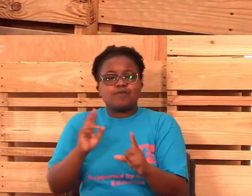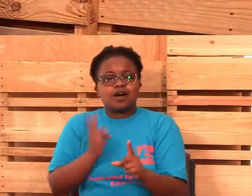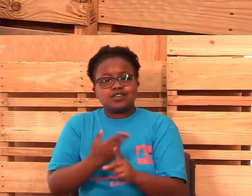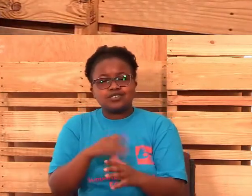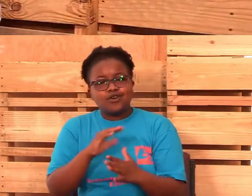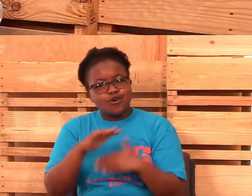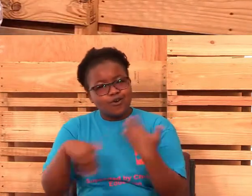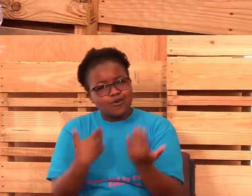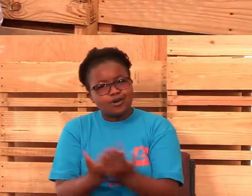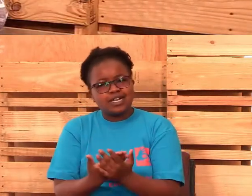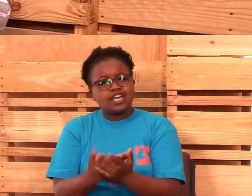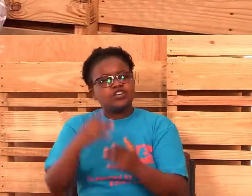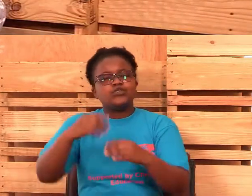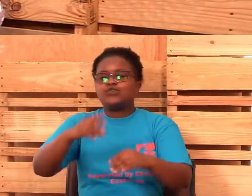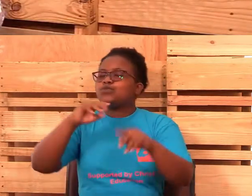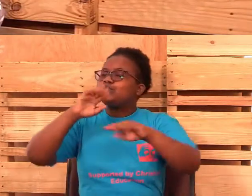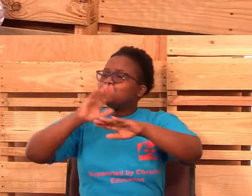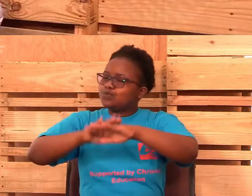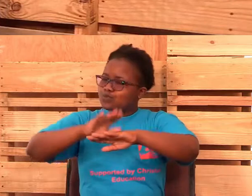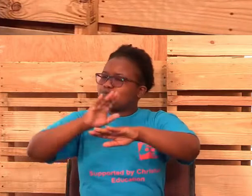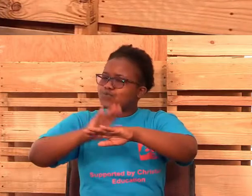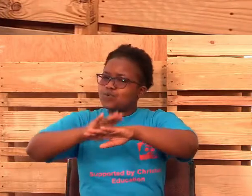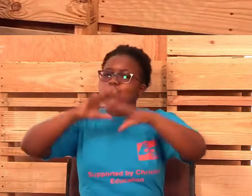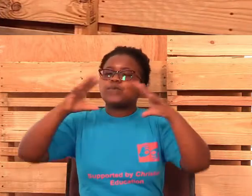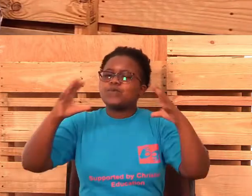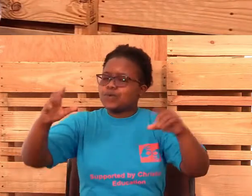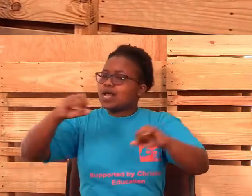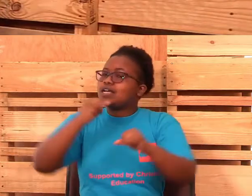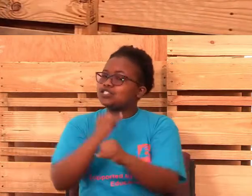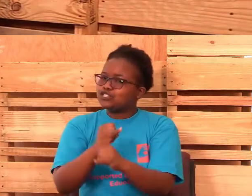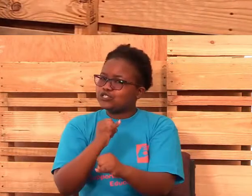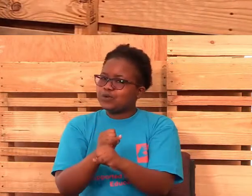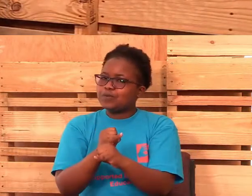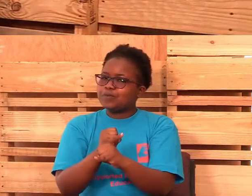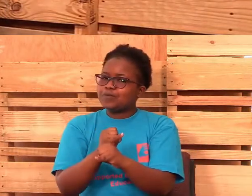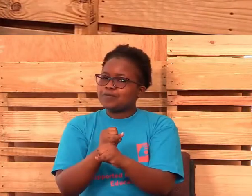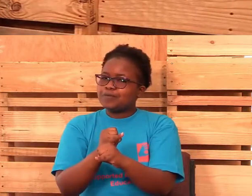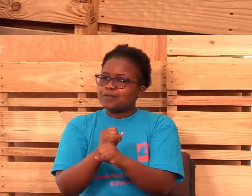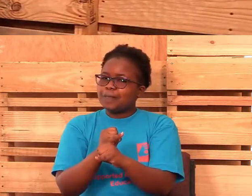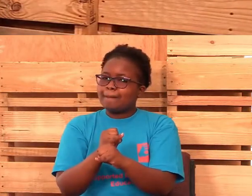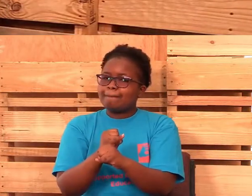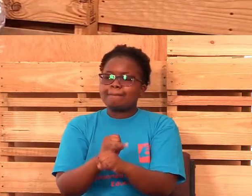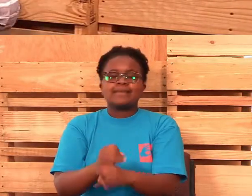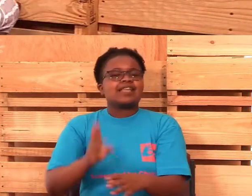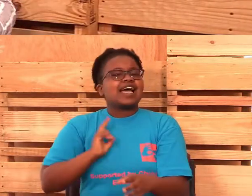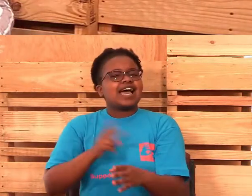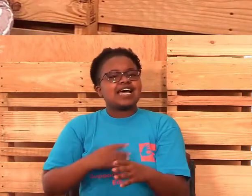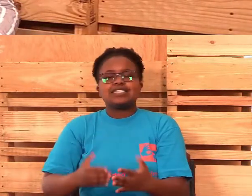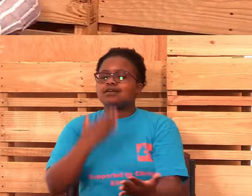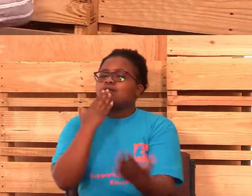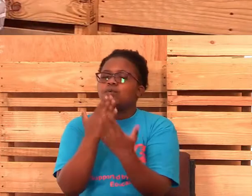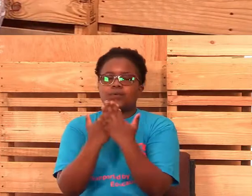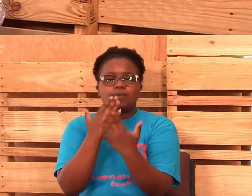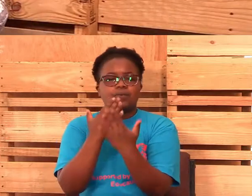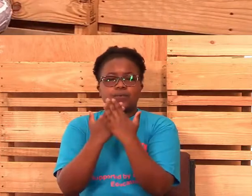to them, you've been doing a great, great job to show them how to do those lessons. We really